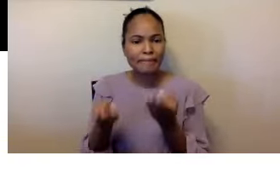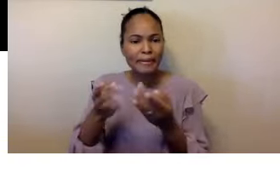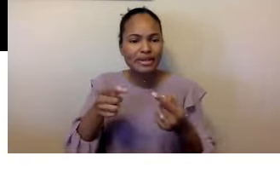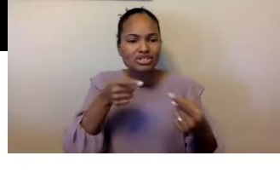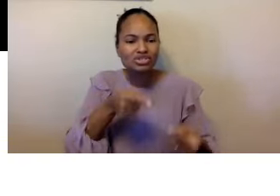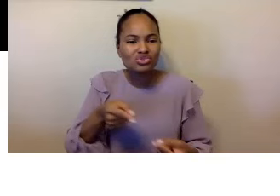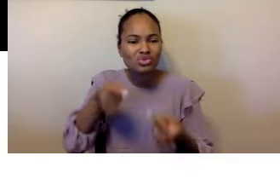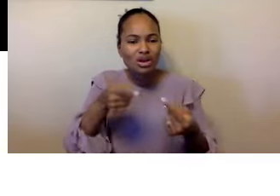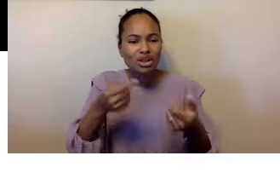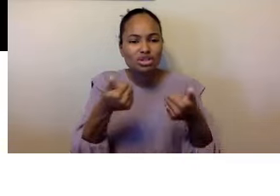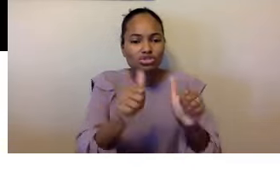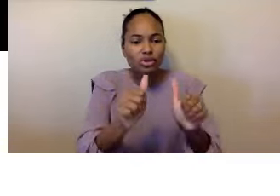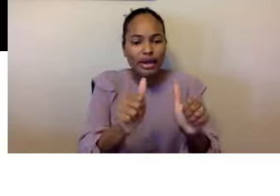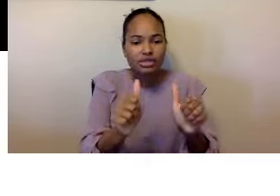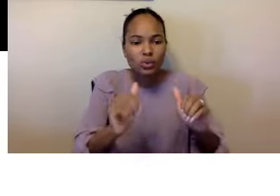balance life